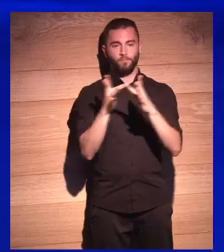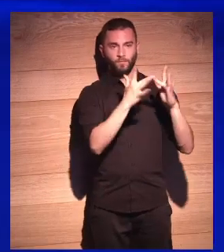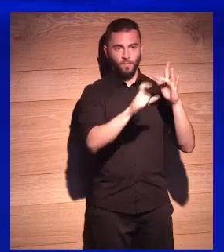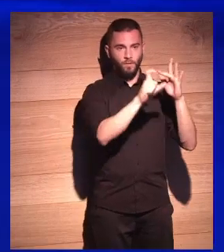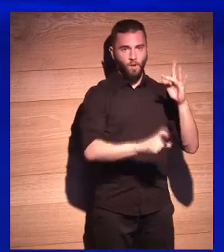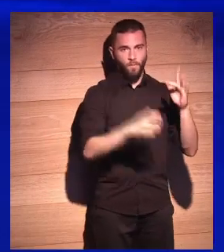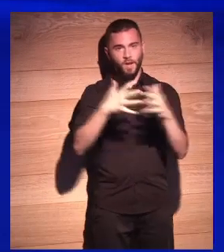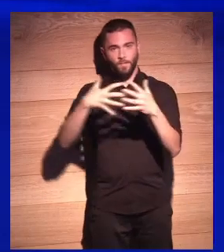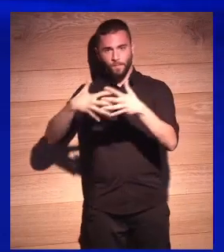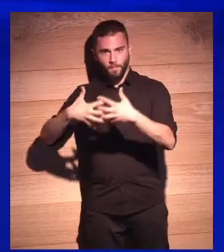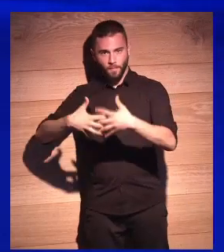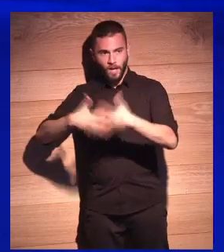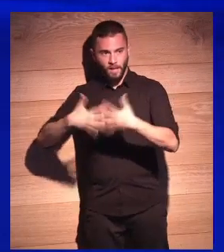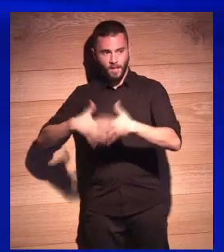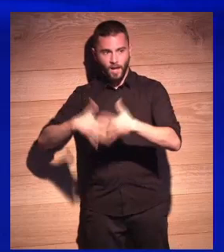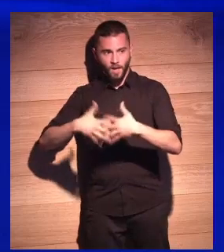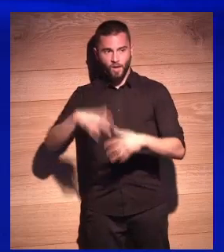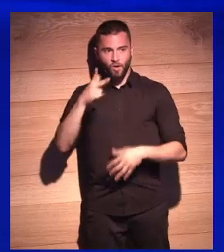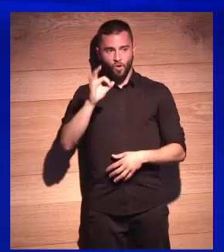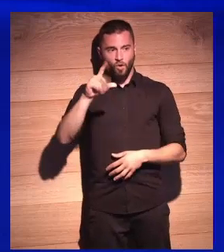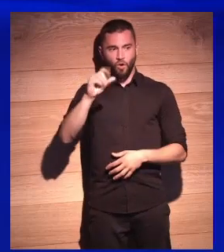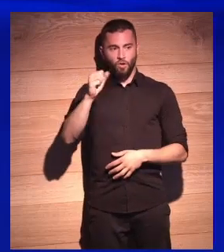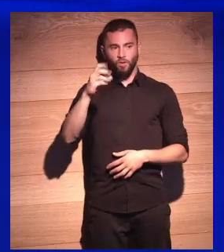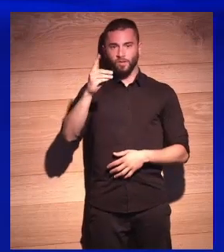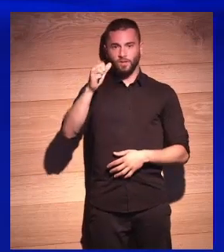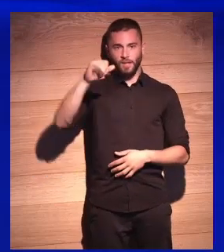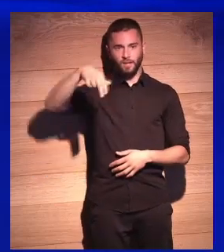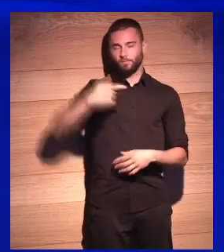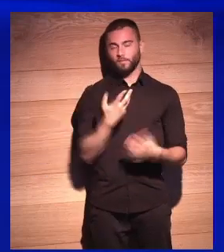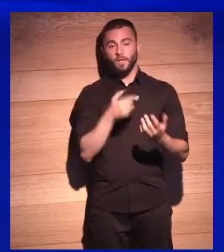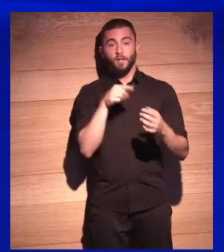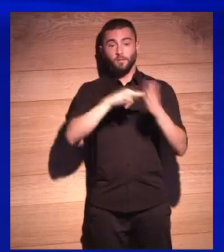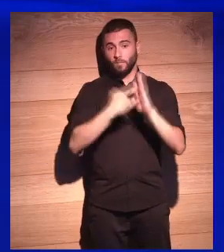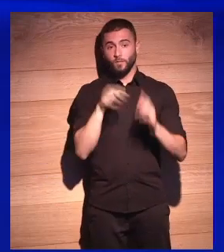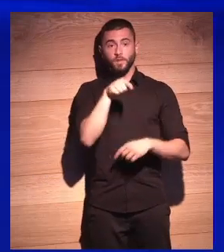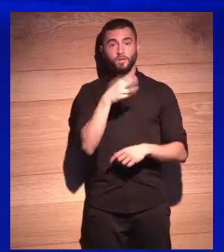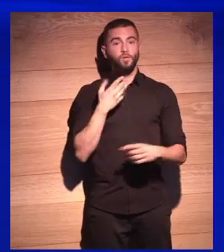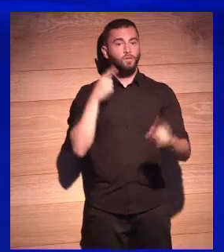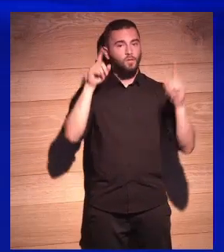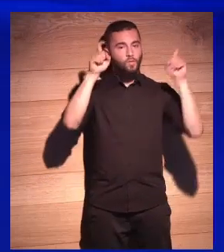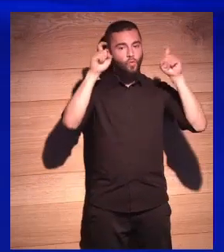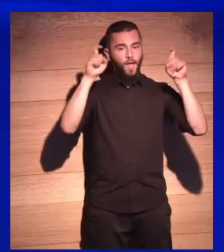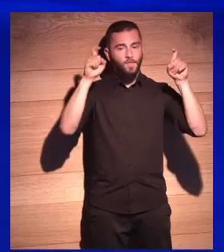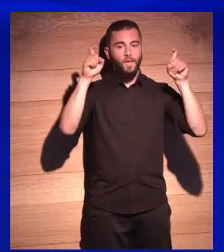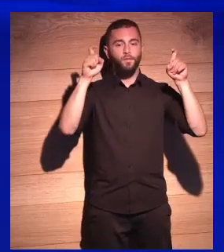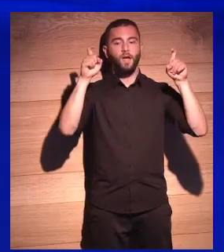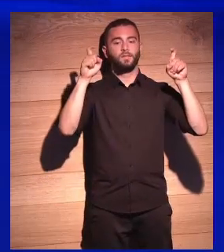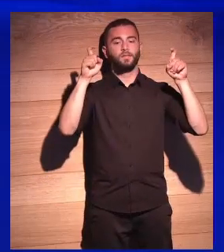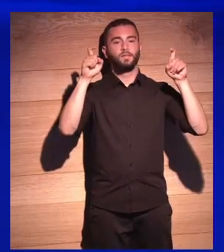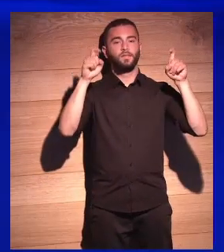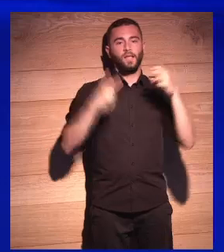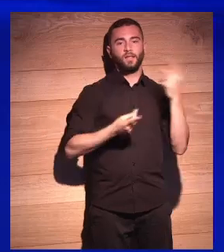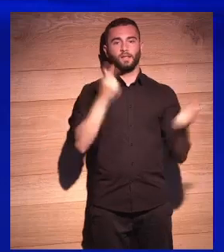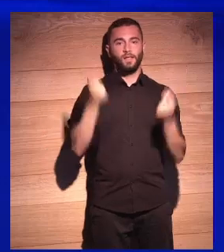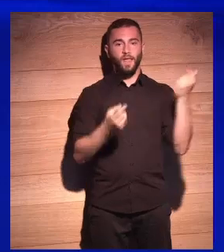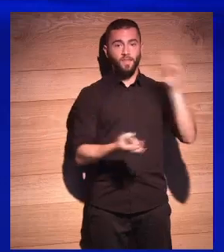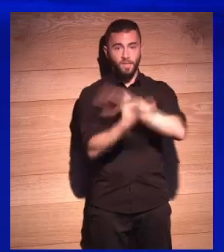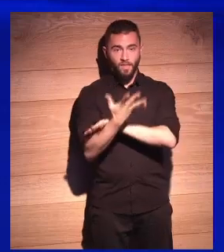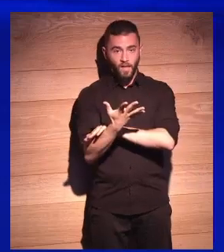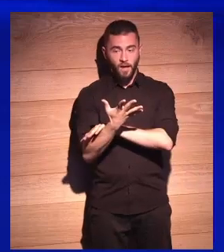interaction man-machine. It's a holodance project to develop creative technologies for education and creation